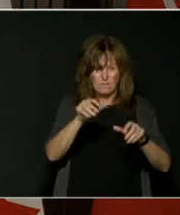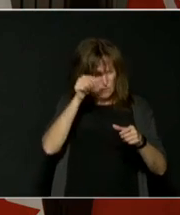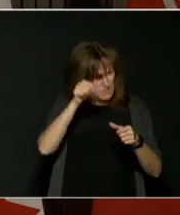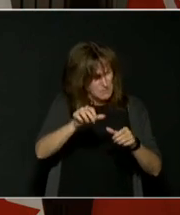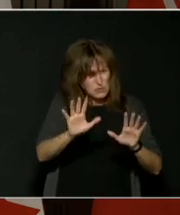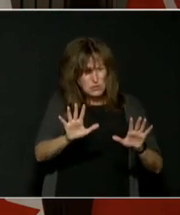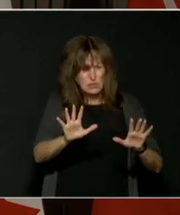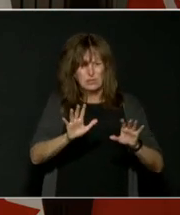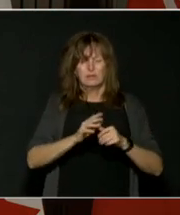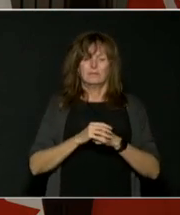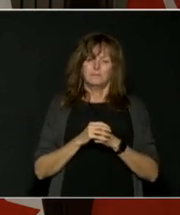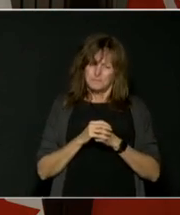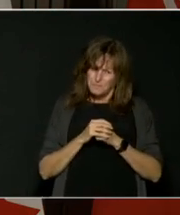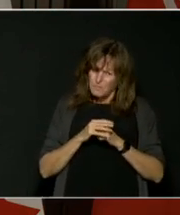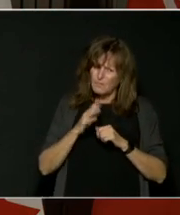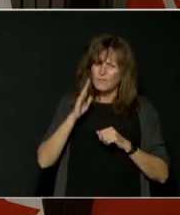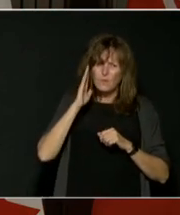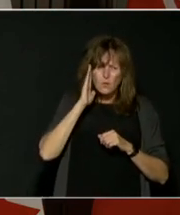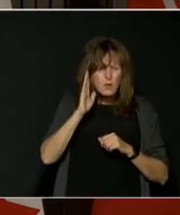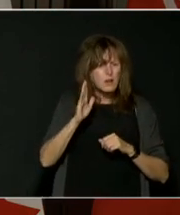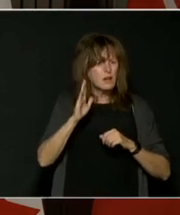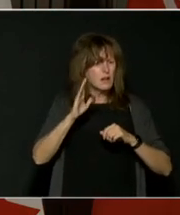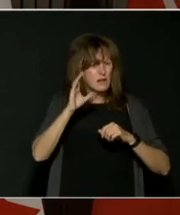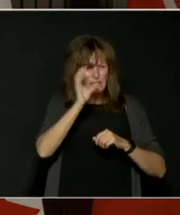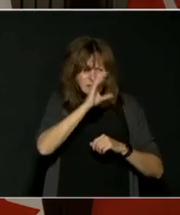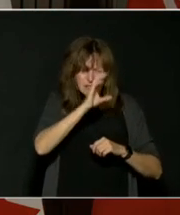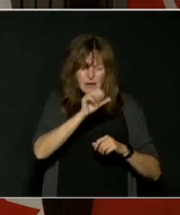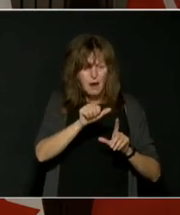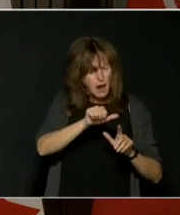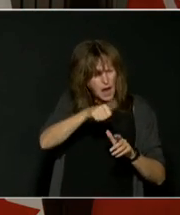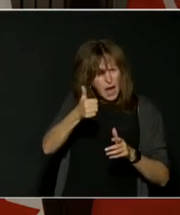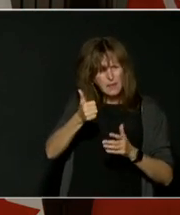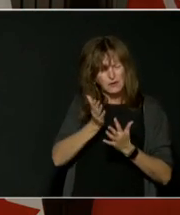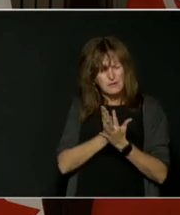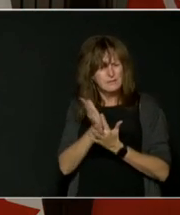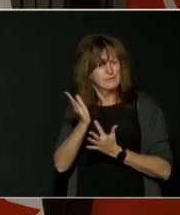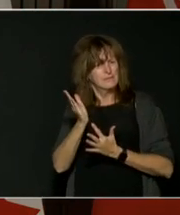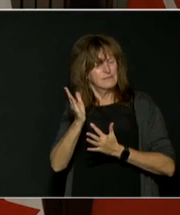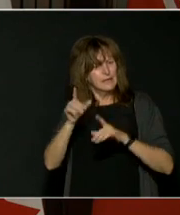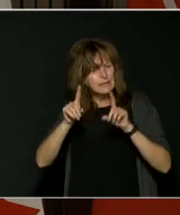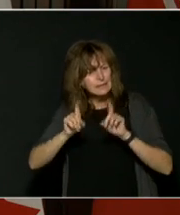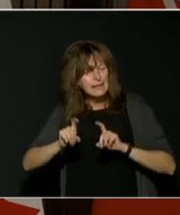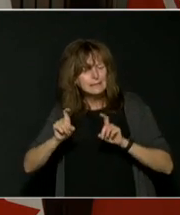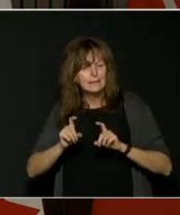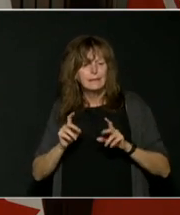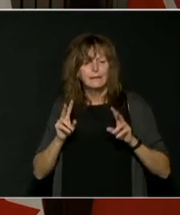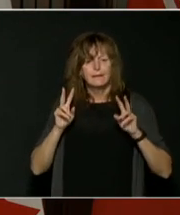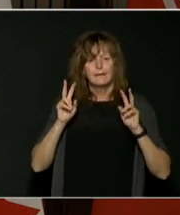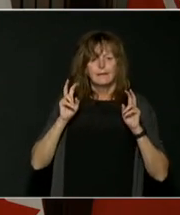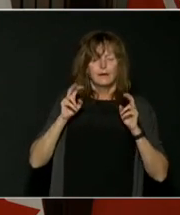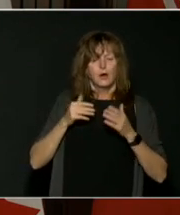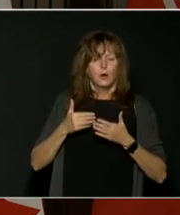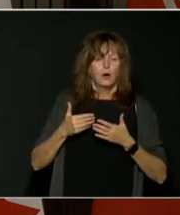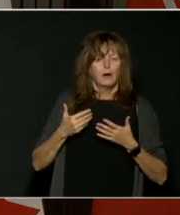are other test modalities. So for those people who, the term that's sort of being developed now is reassurance testing. So people who